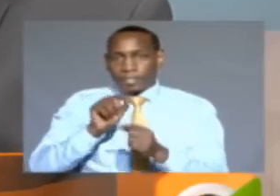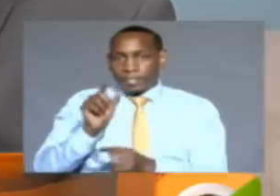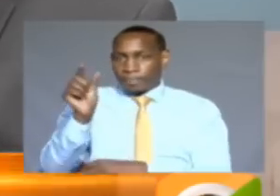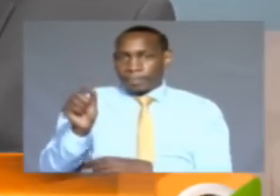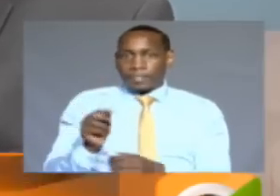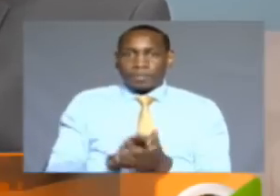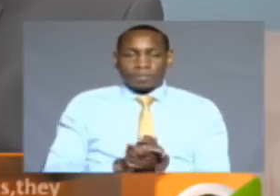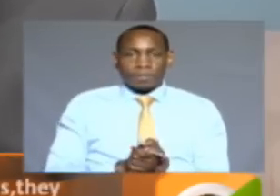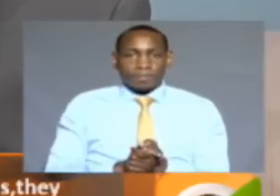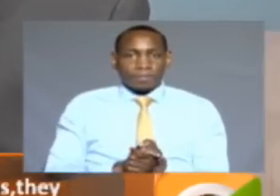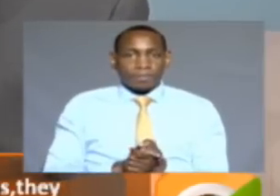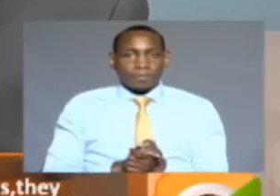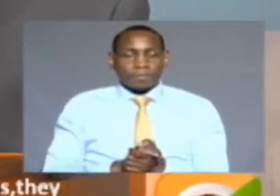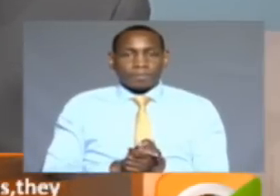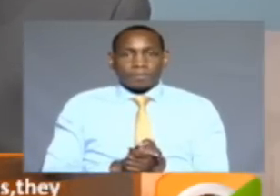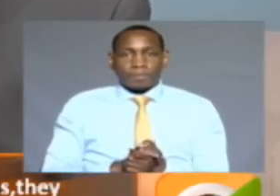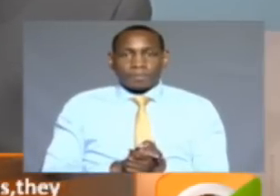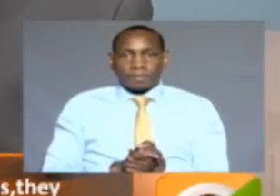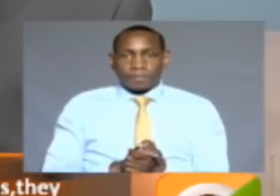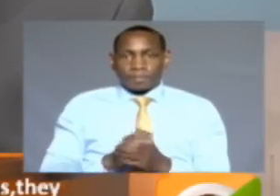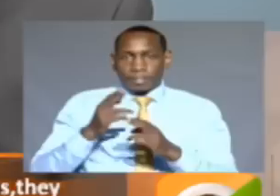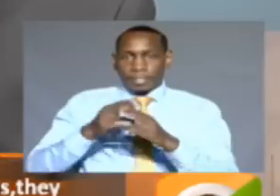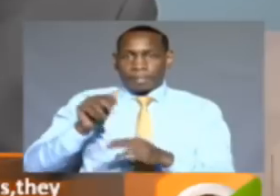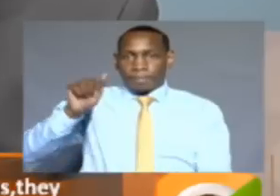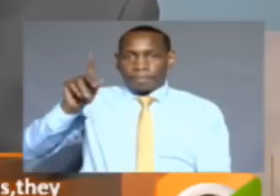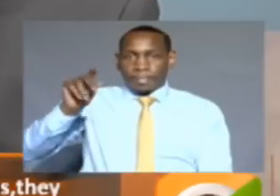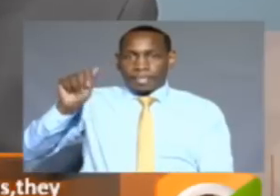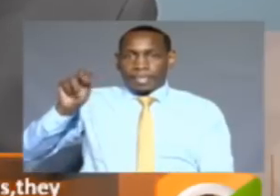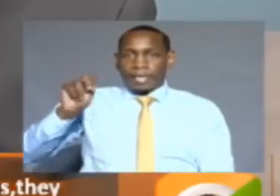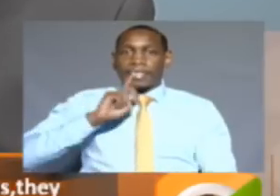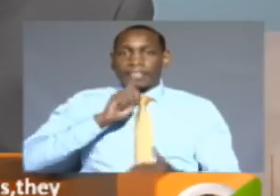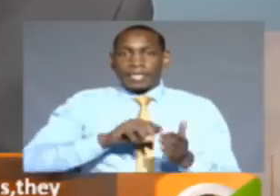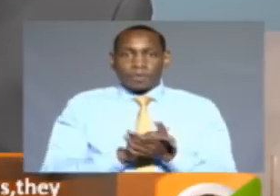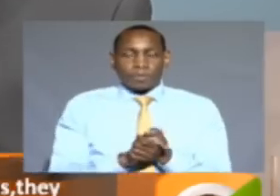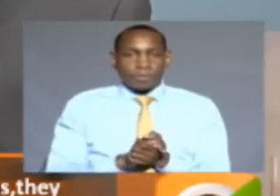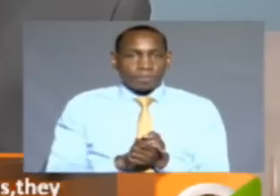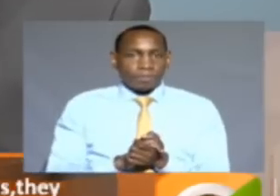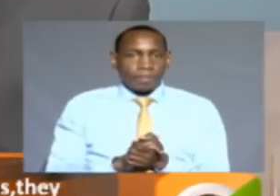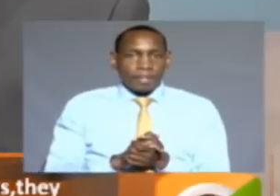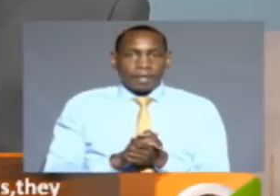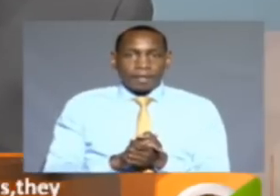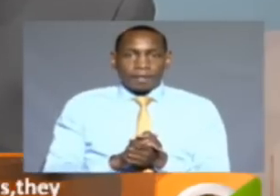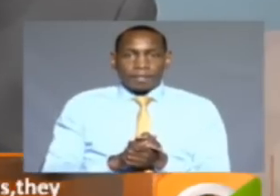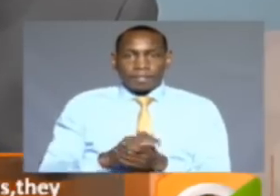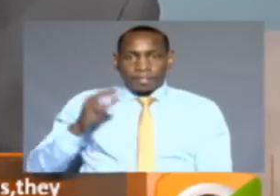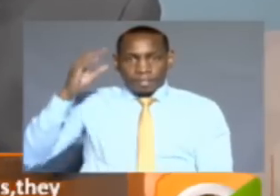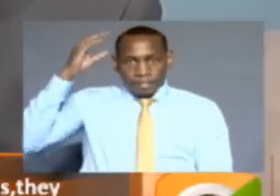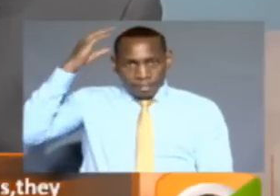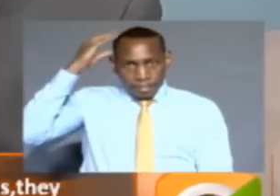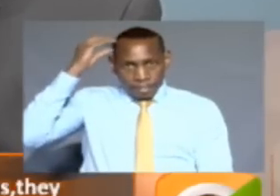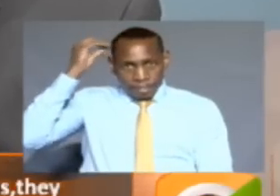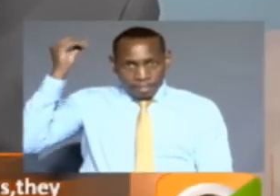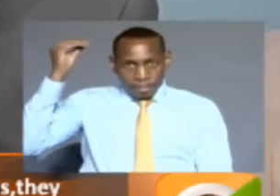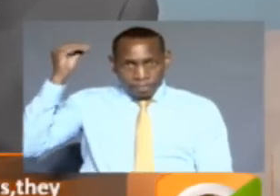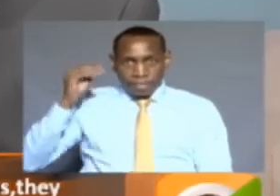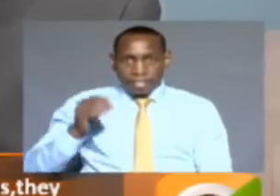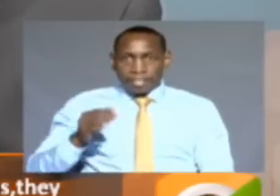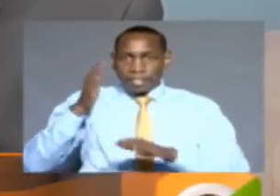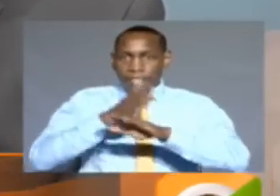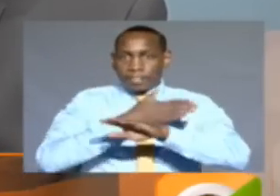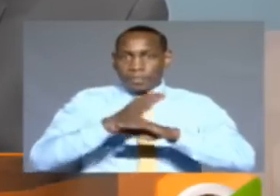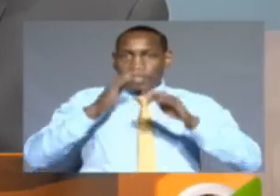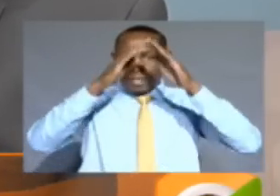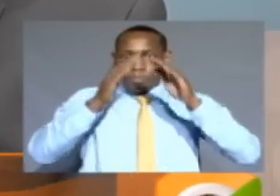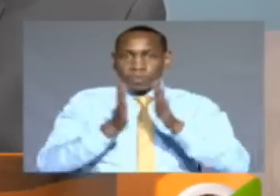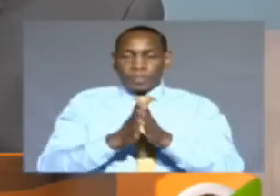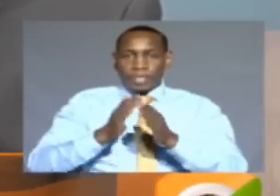I don't want to say Jamila's backyard. Okay. He's called Adan Duko. He's saying, there's a Somali song that goes, a house with a broken